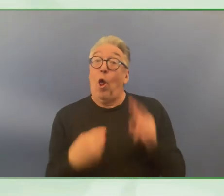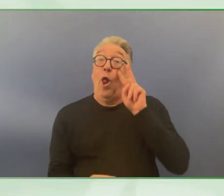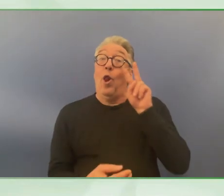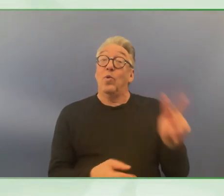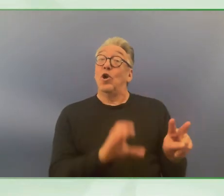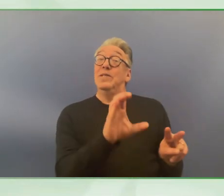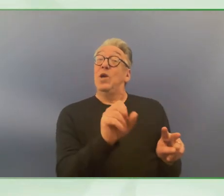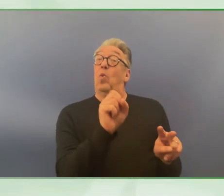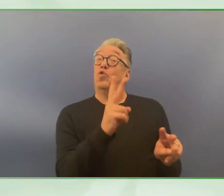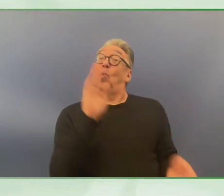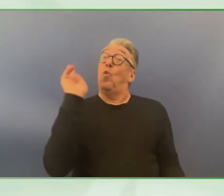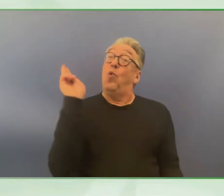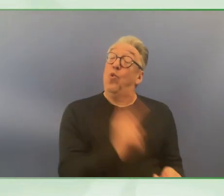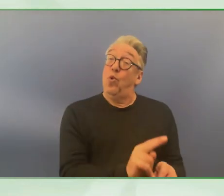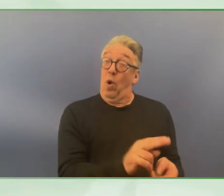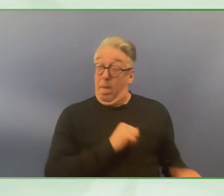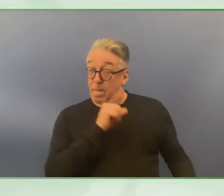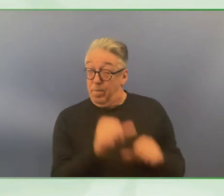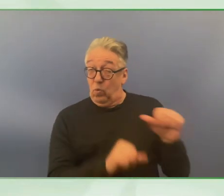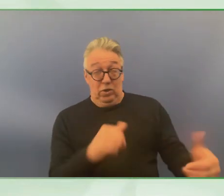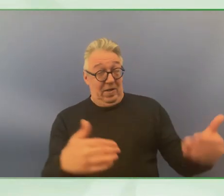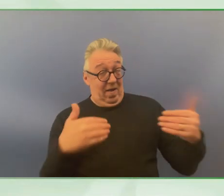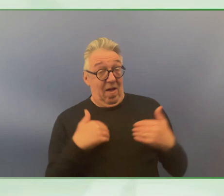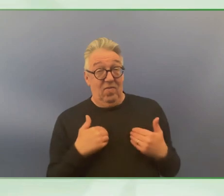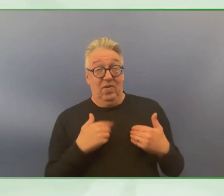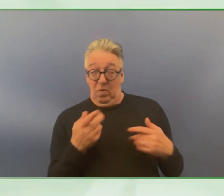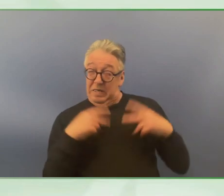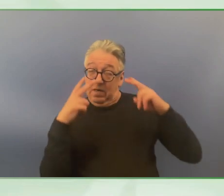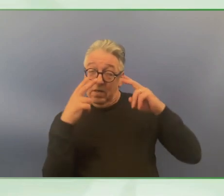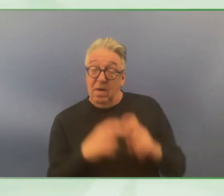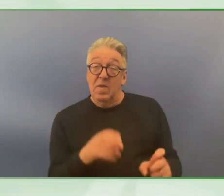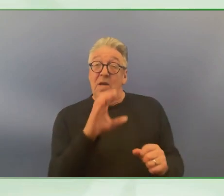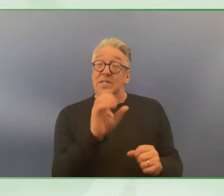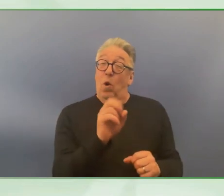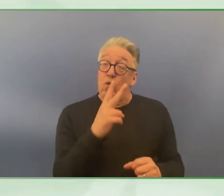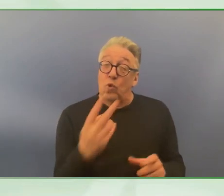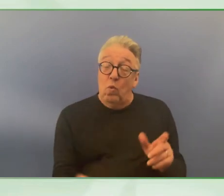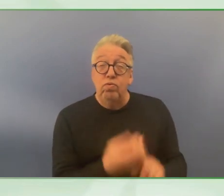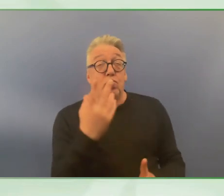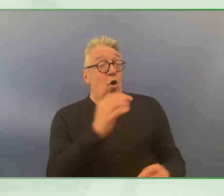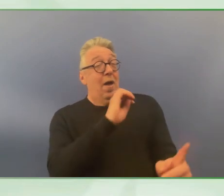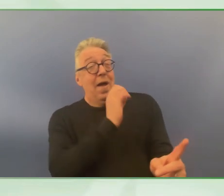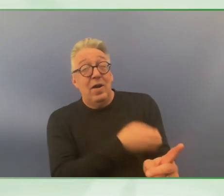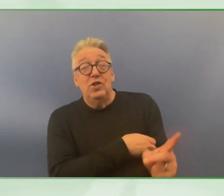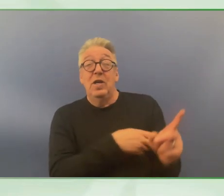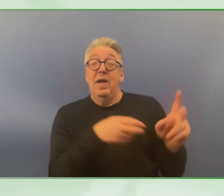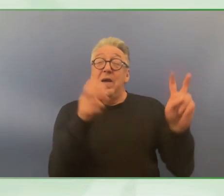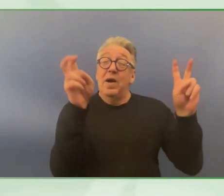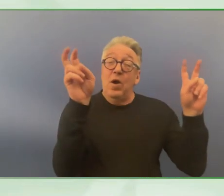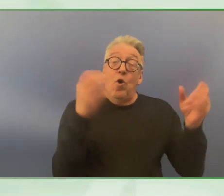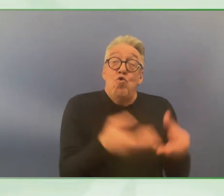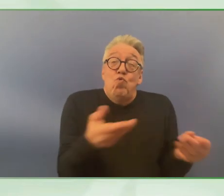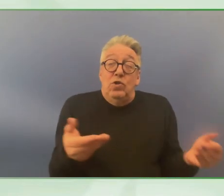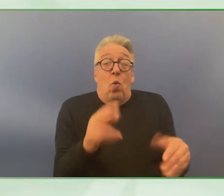going through all of the rigor of looking at the carbon emissions, energy use, resource usage across the business. So we had a